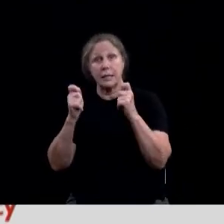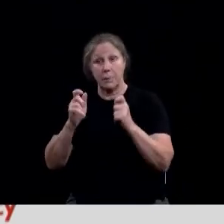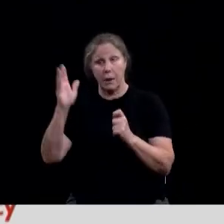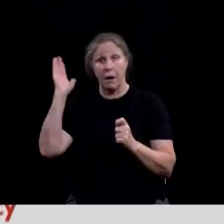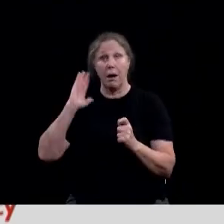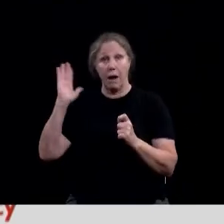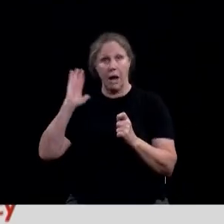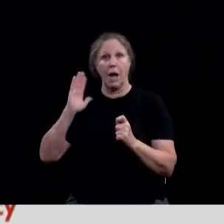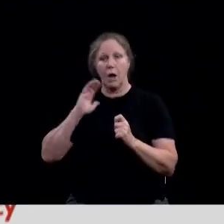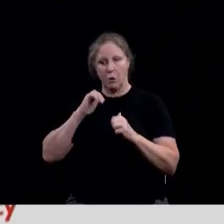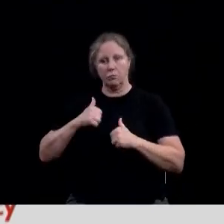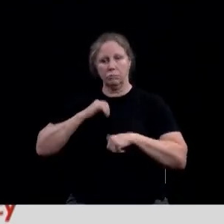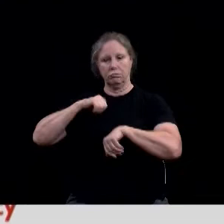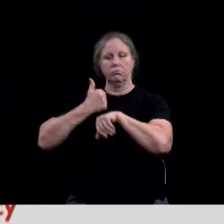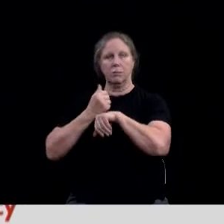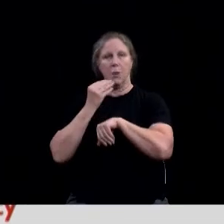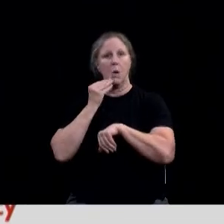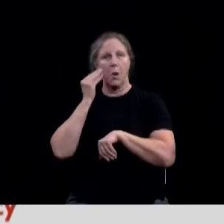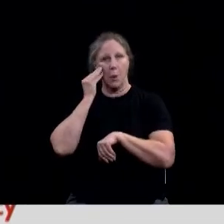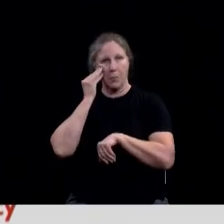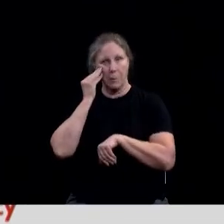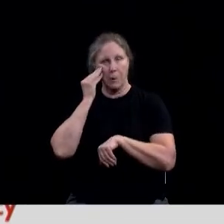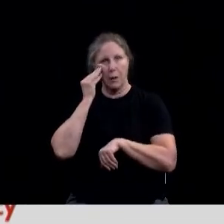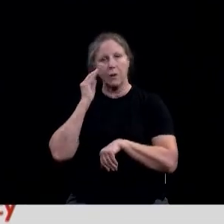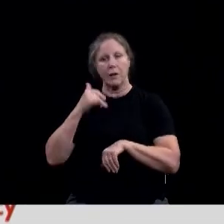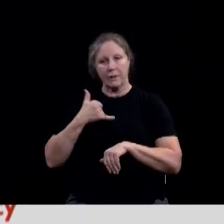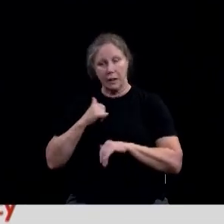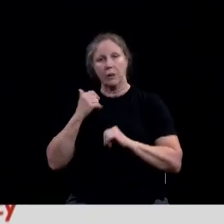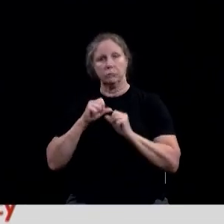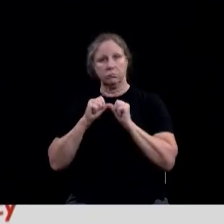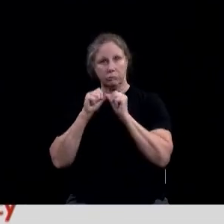to feel home here.